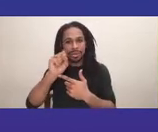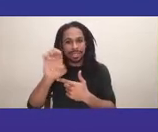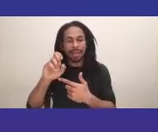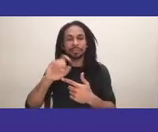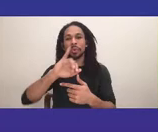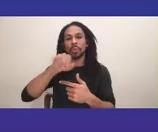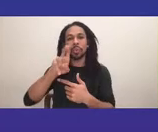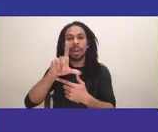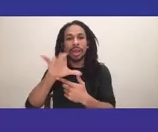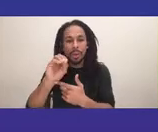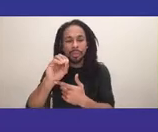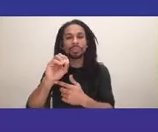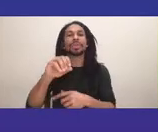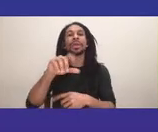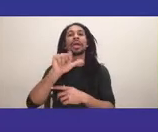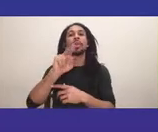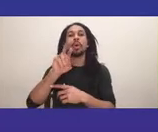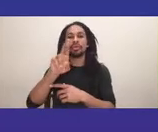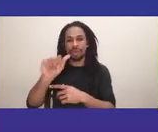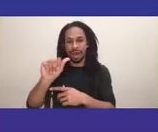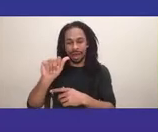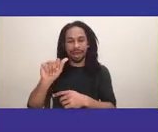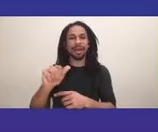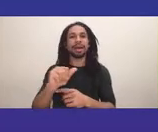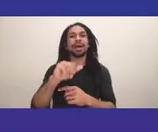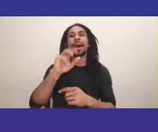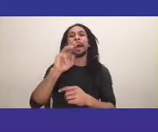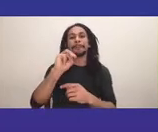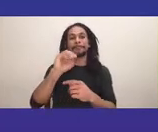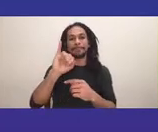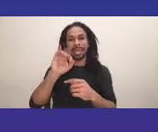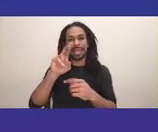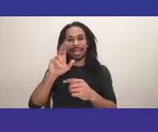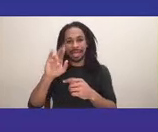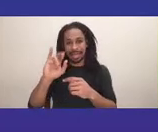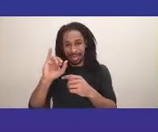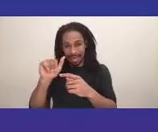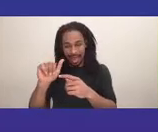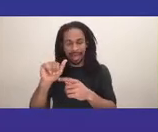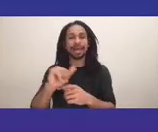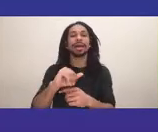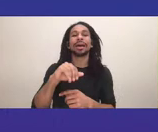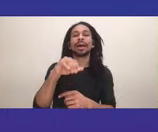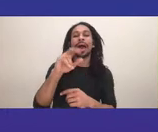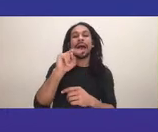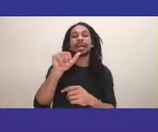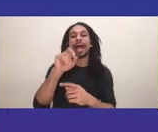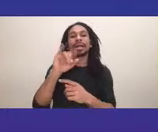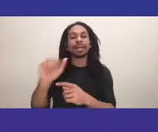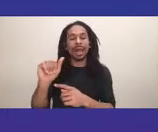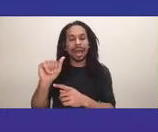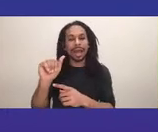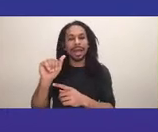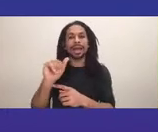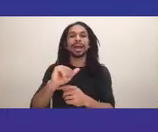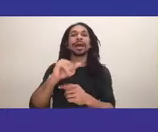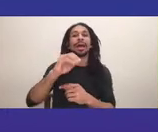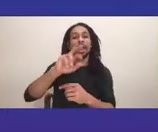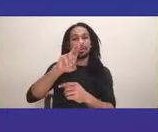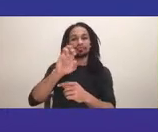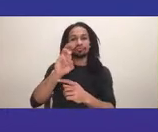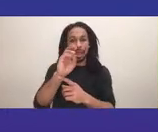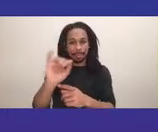Palacio, Laura Lawson, Nelida Tirado, Naya Nicholson, Parijat Desai, Remy